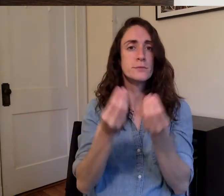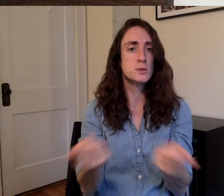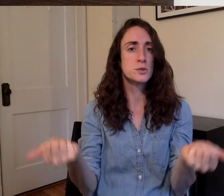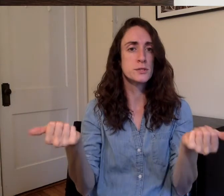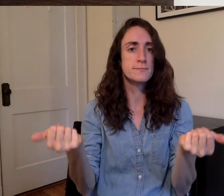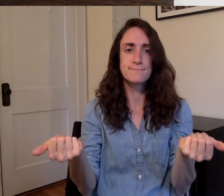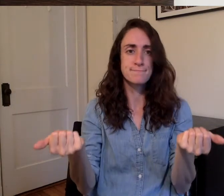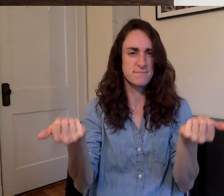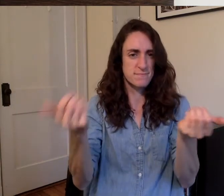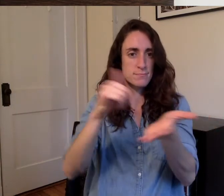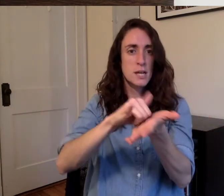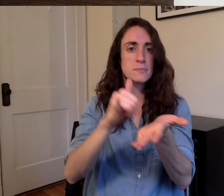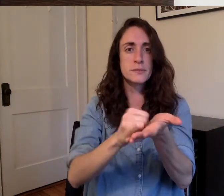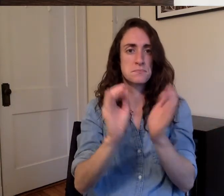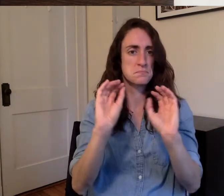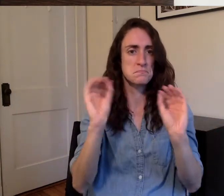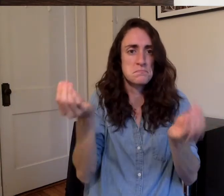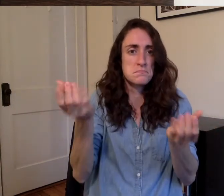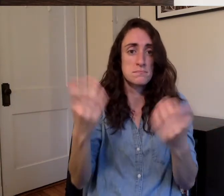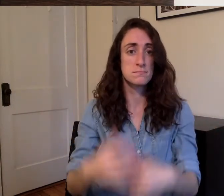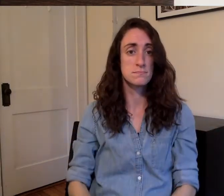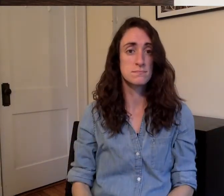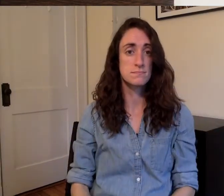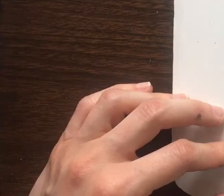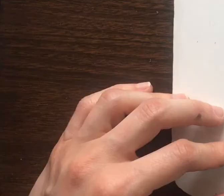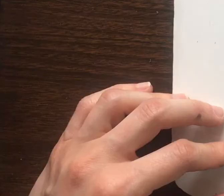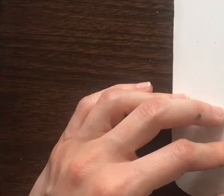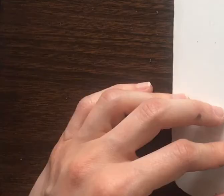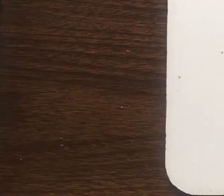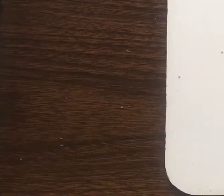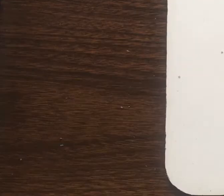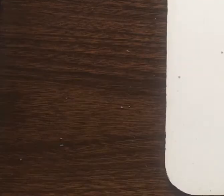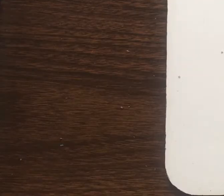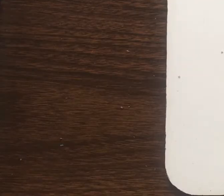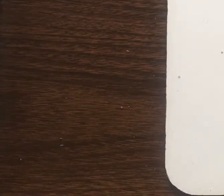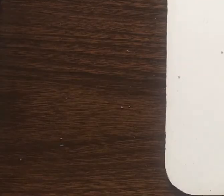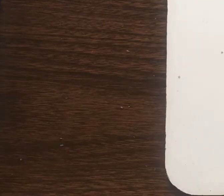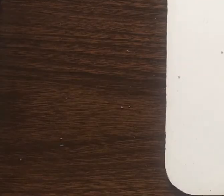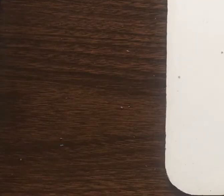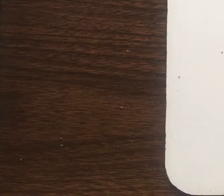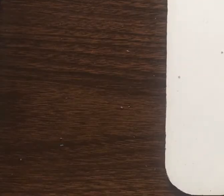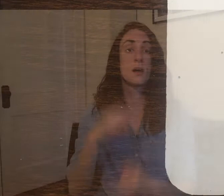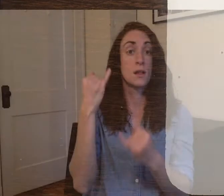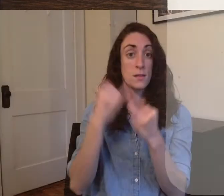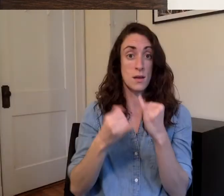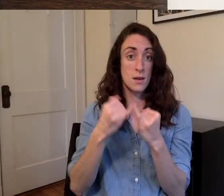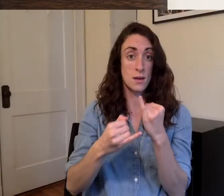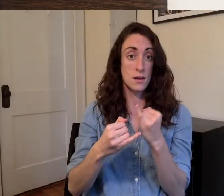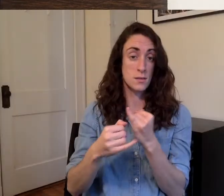cross. So for this system, there's no solution. We can't find any point that satisfies both.